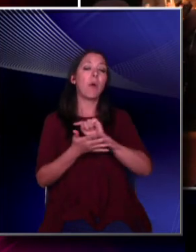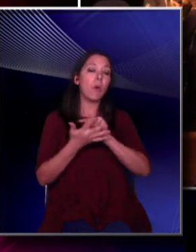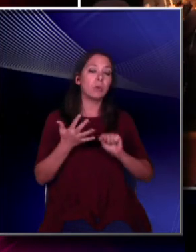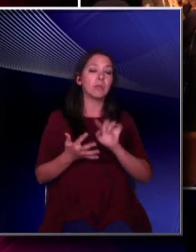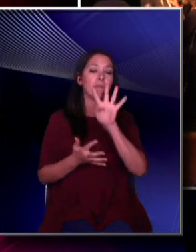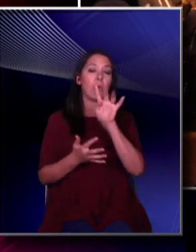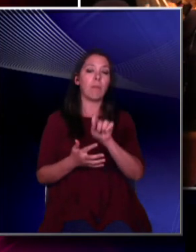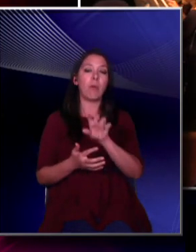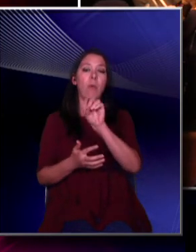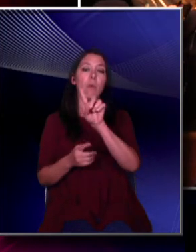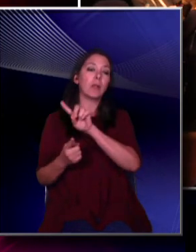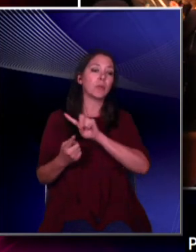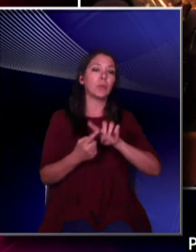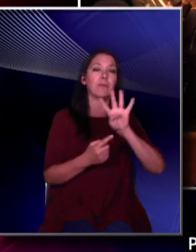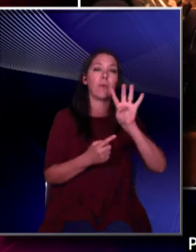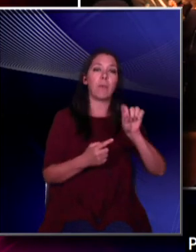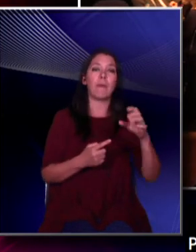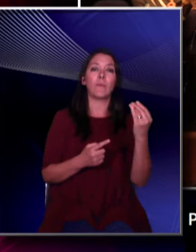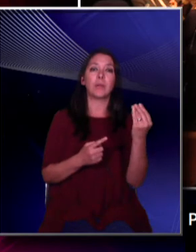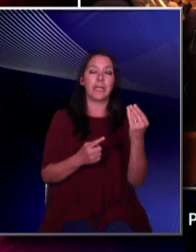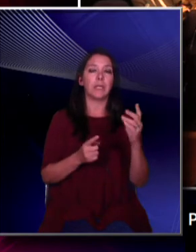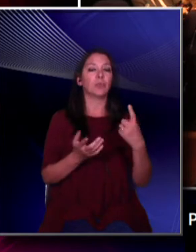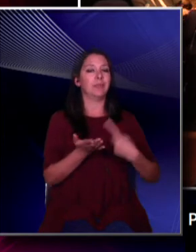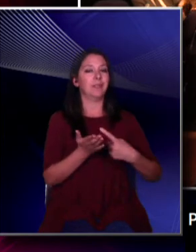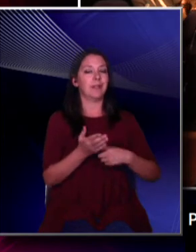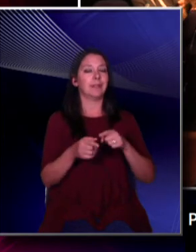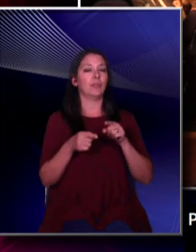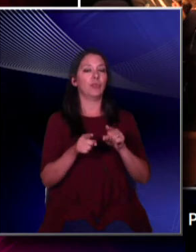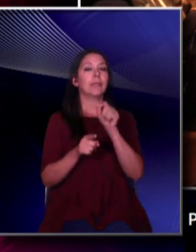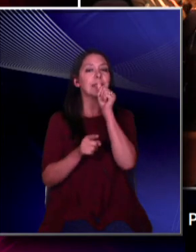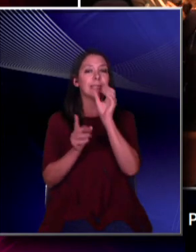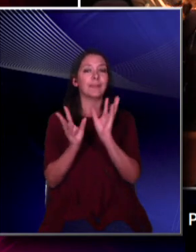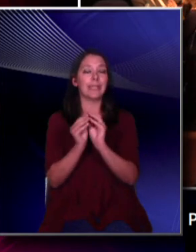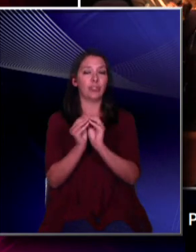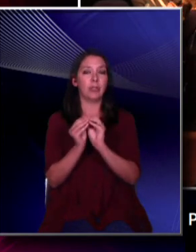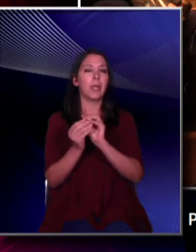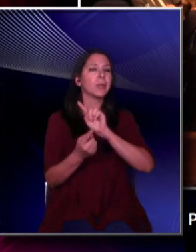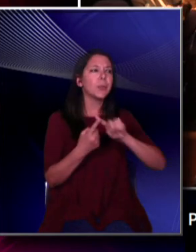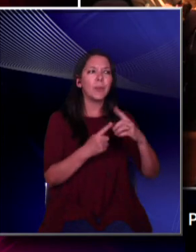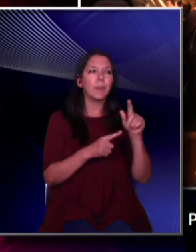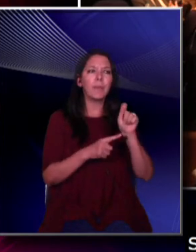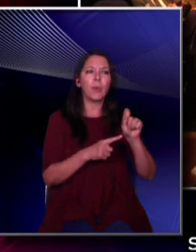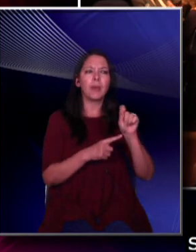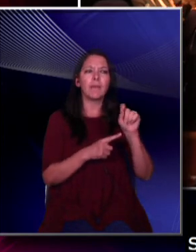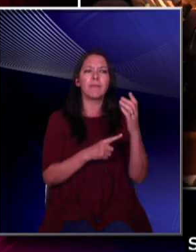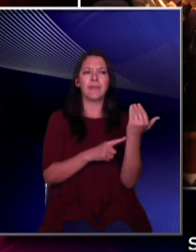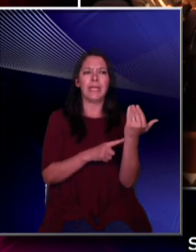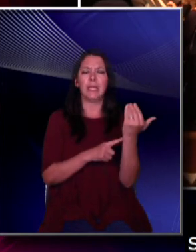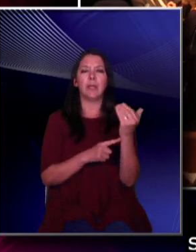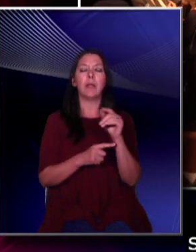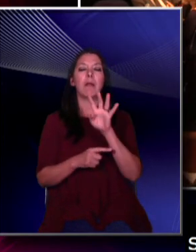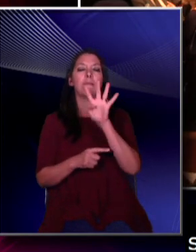off and we go into executive session through 15. So 4.01 through